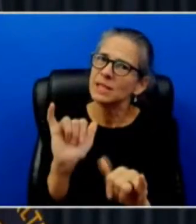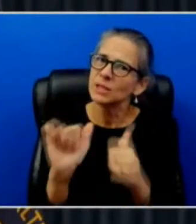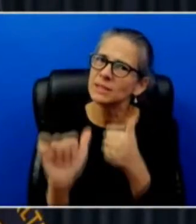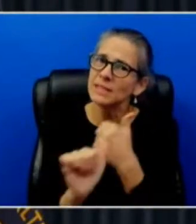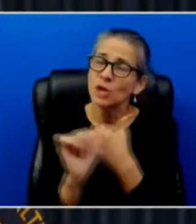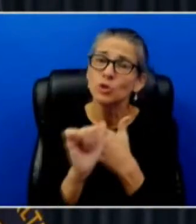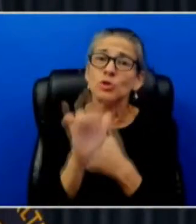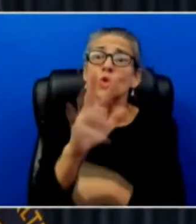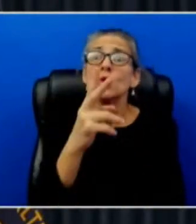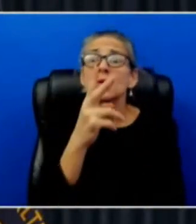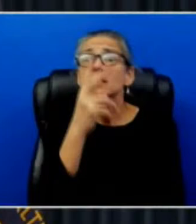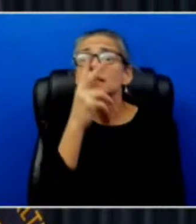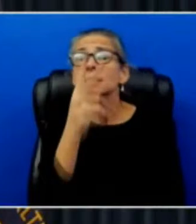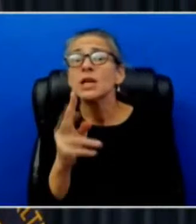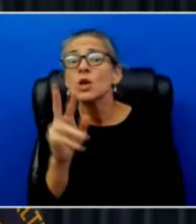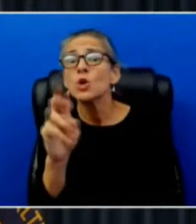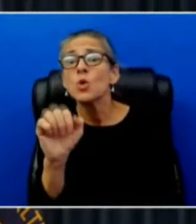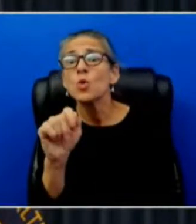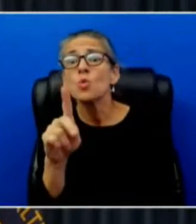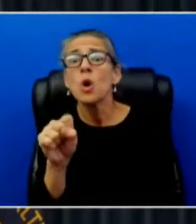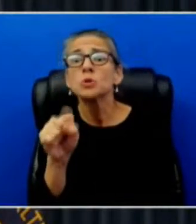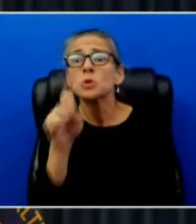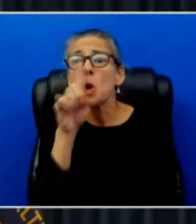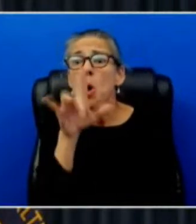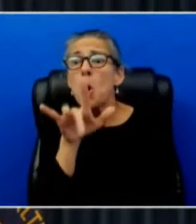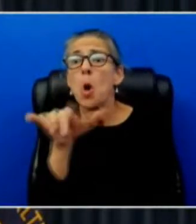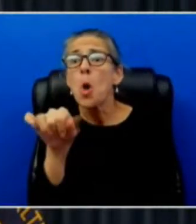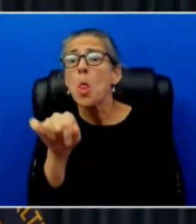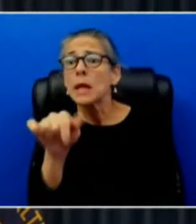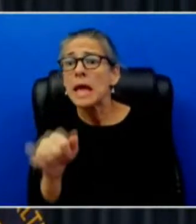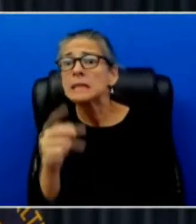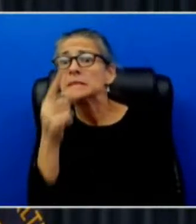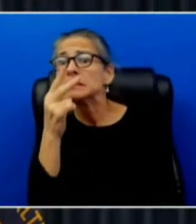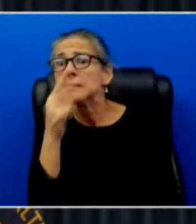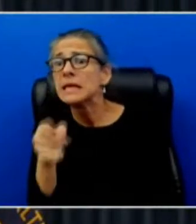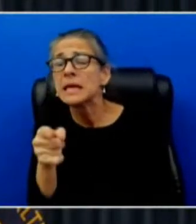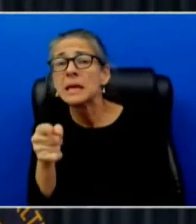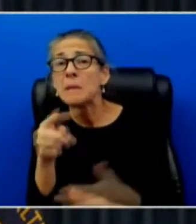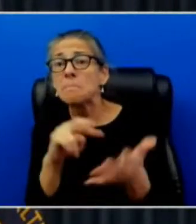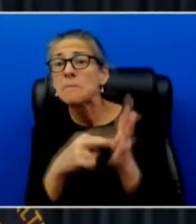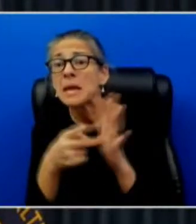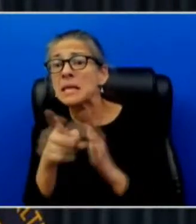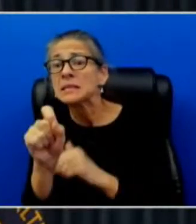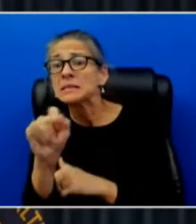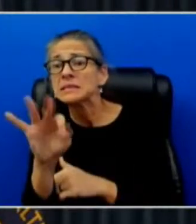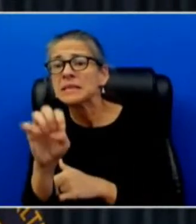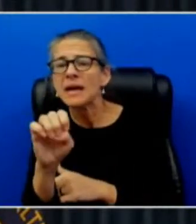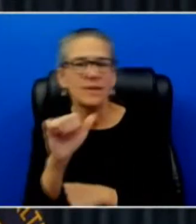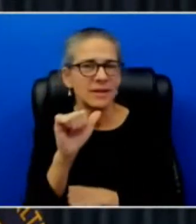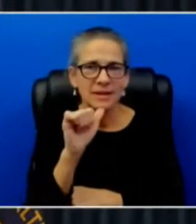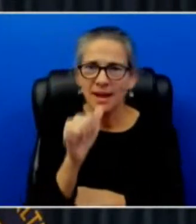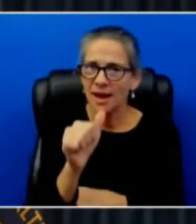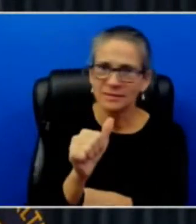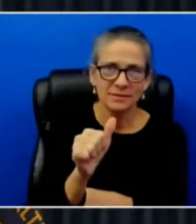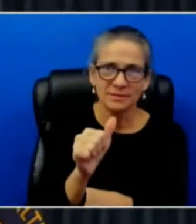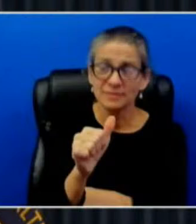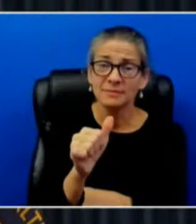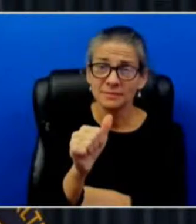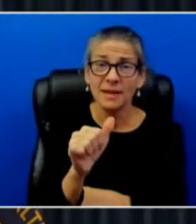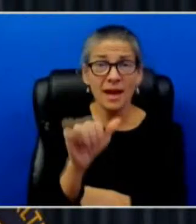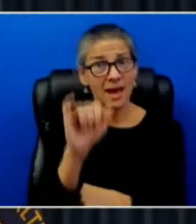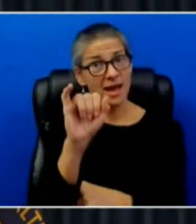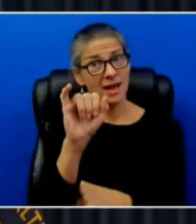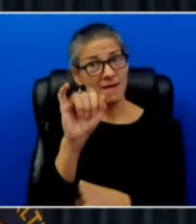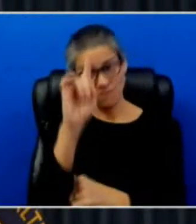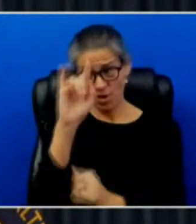it's not slick. A half an inch of ice is very hard to treat, especially when it coats everything.